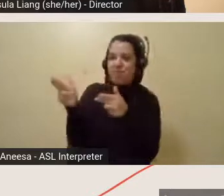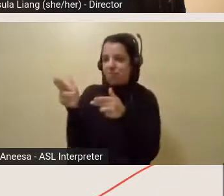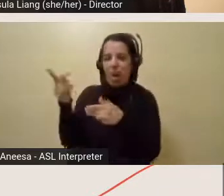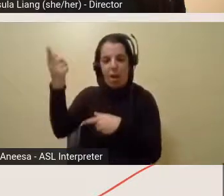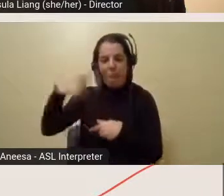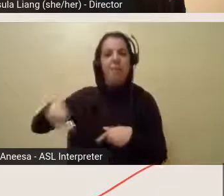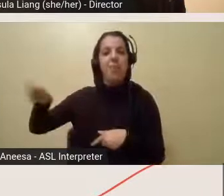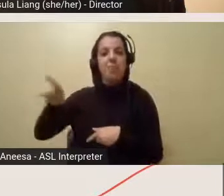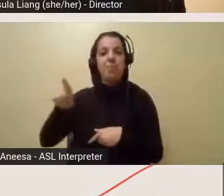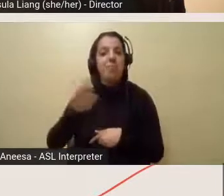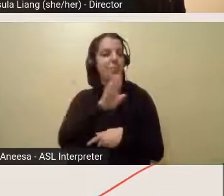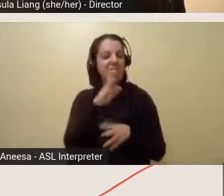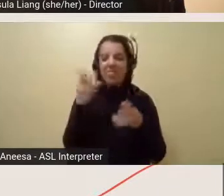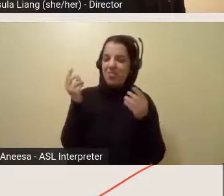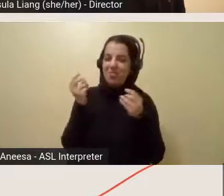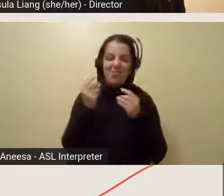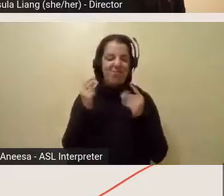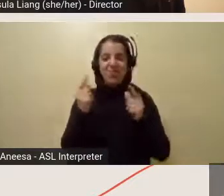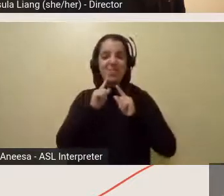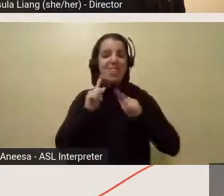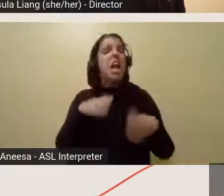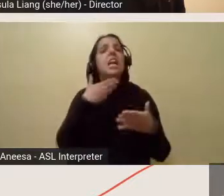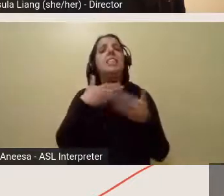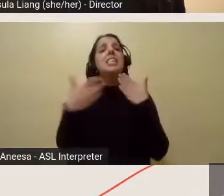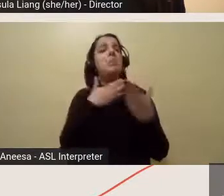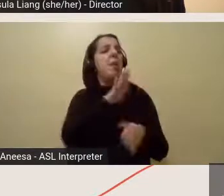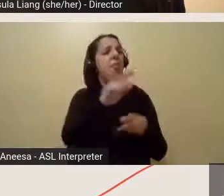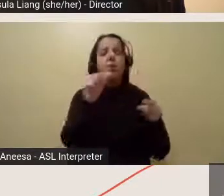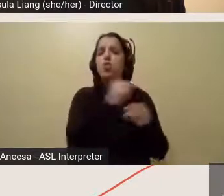weapons. It doesn't matter how much training they've had.